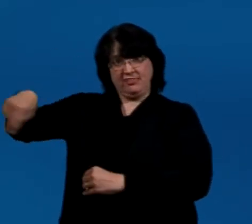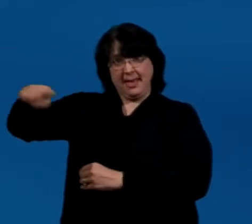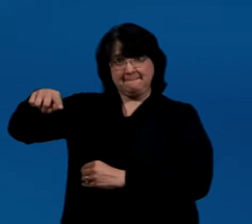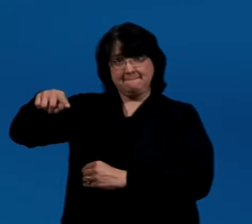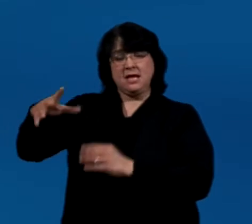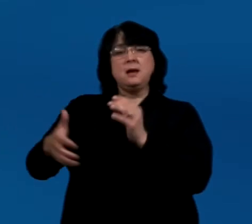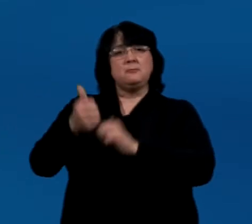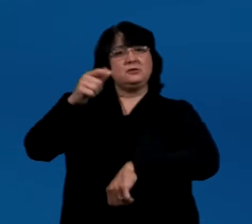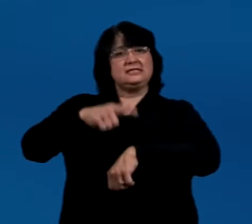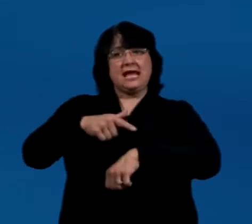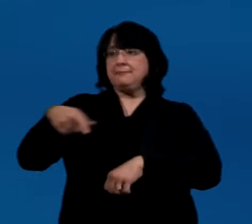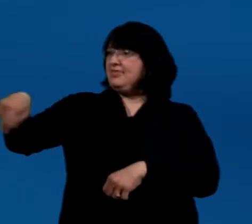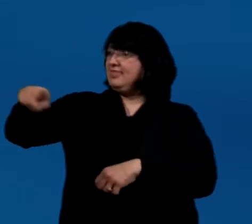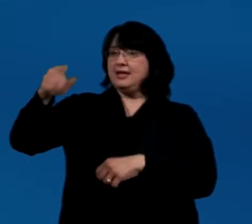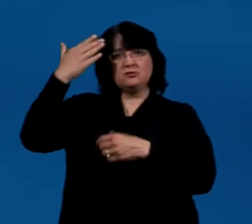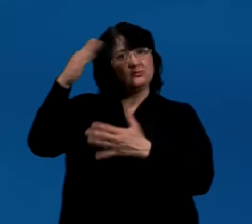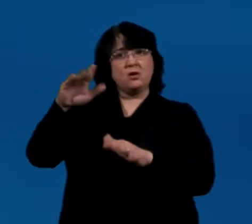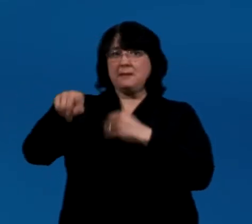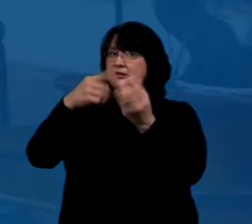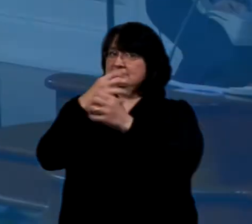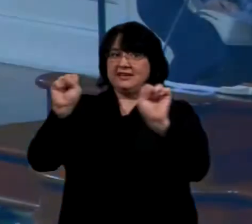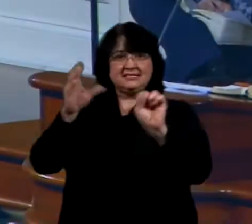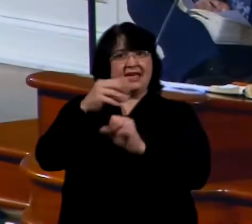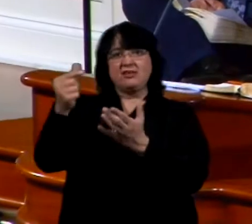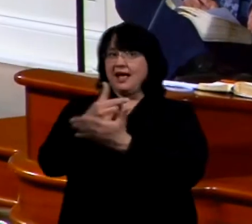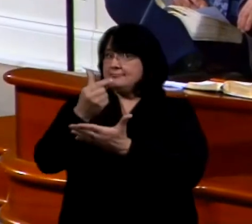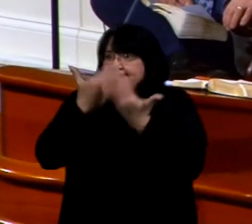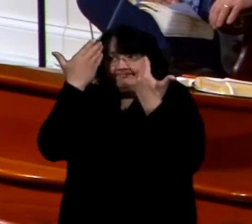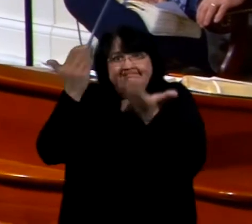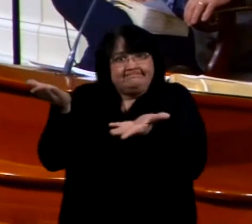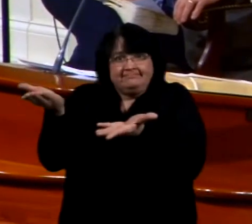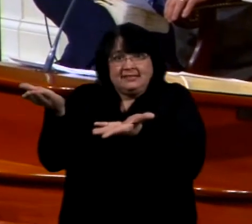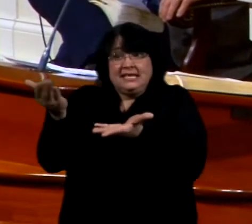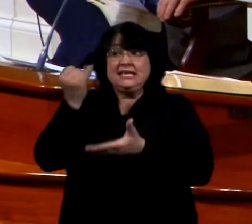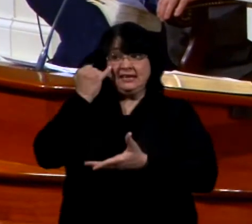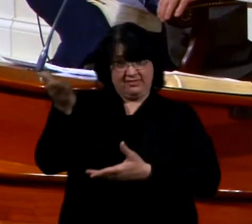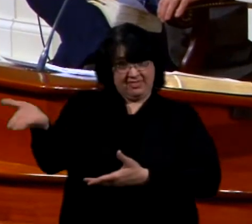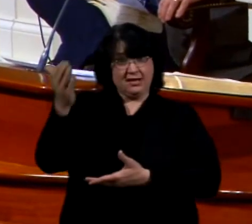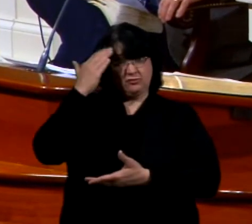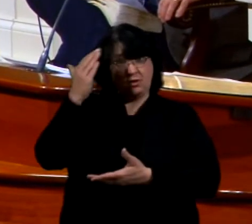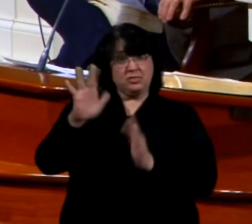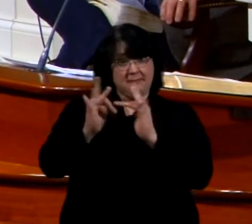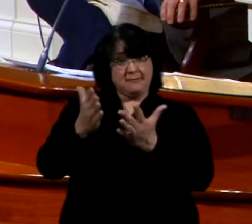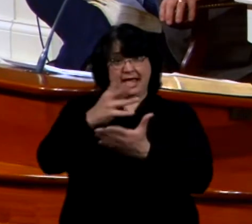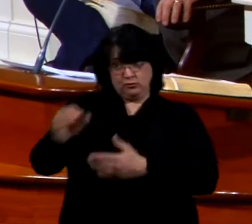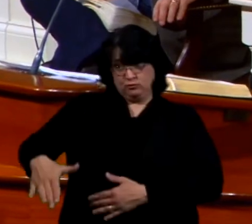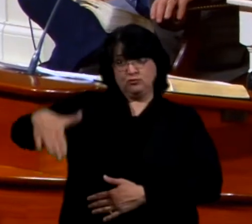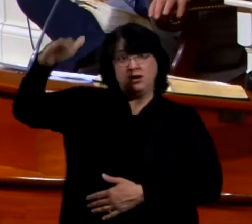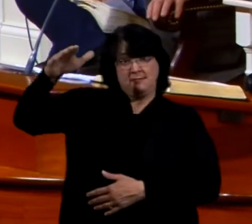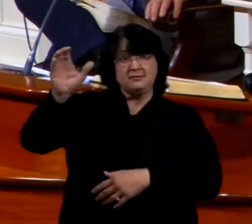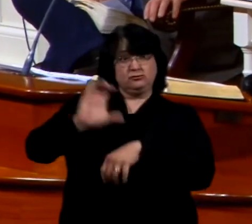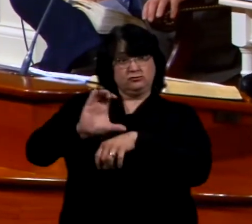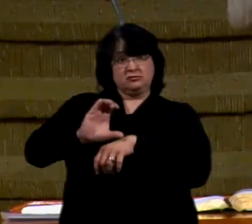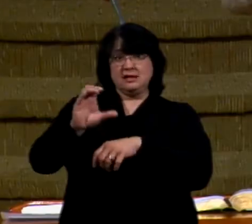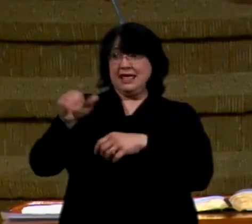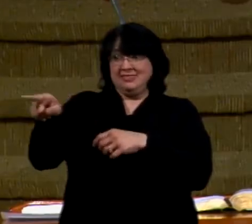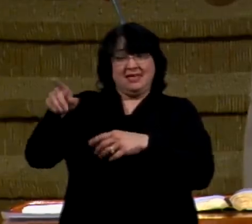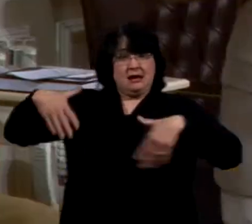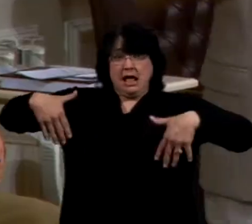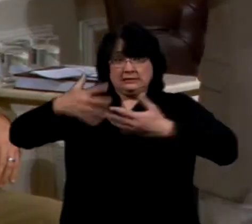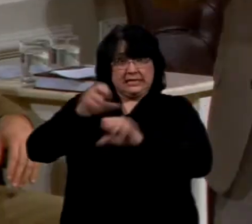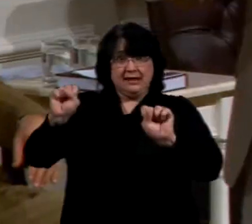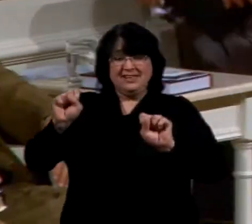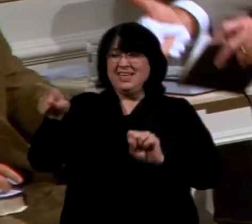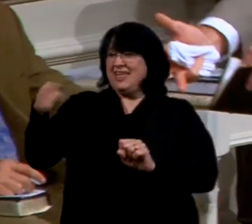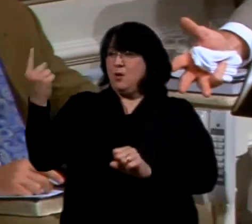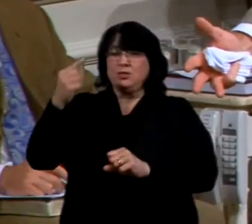do not know salvation and the gospel. And even if they know the Bible and grew up in church and not saved, all they can know is fleshly and carnal.